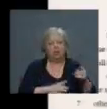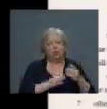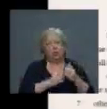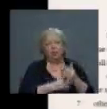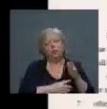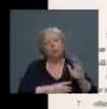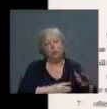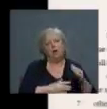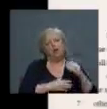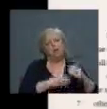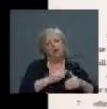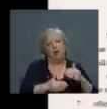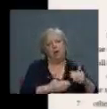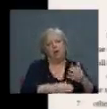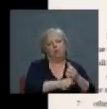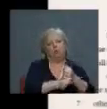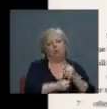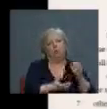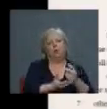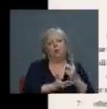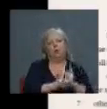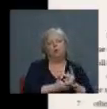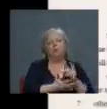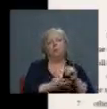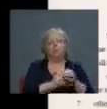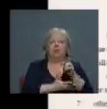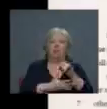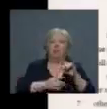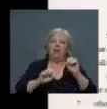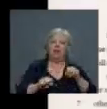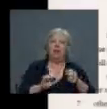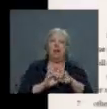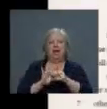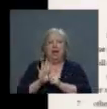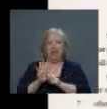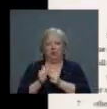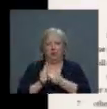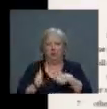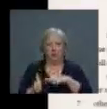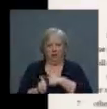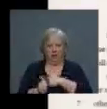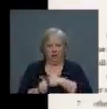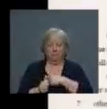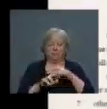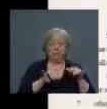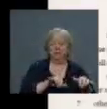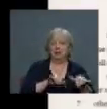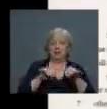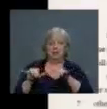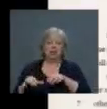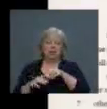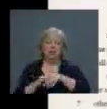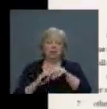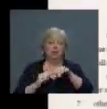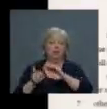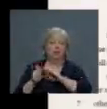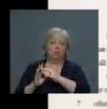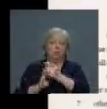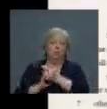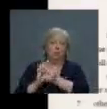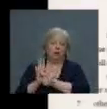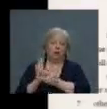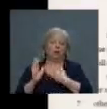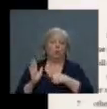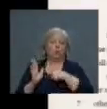quorum court so they could enter into a contract with us. Similarly, also in this ordinance is that we need to actually extend